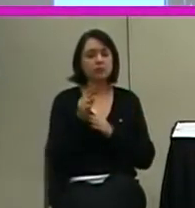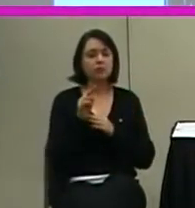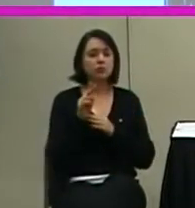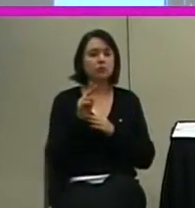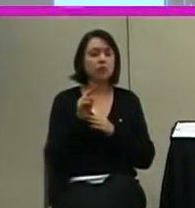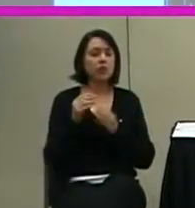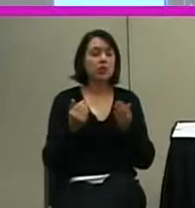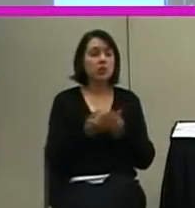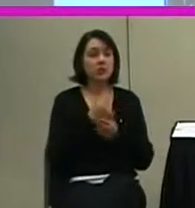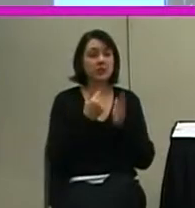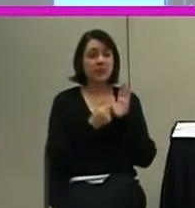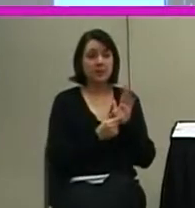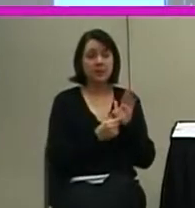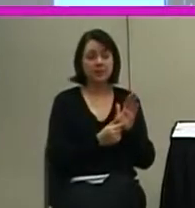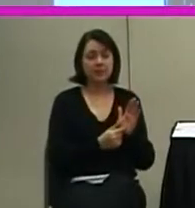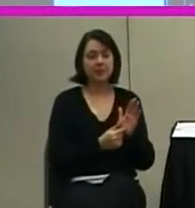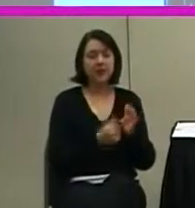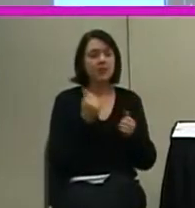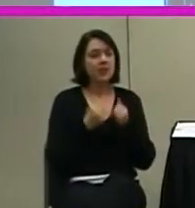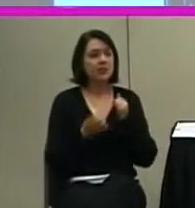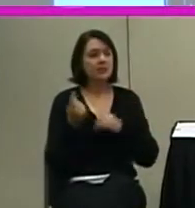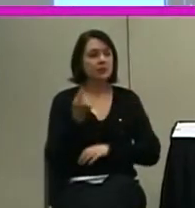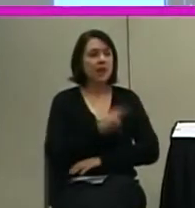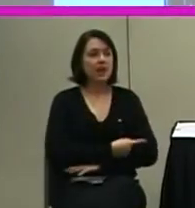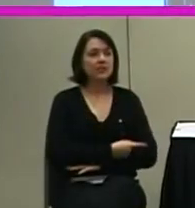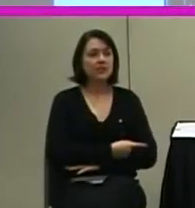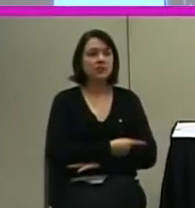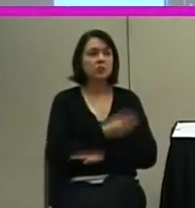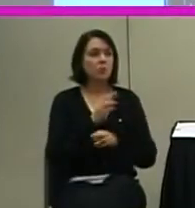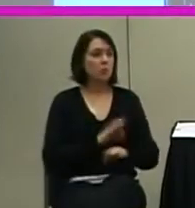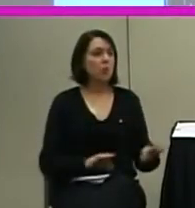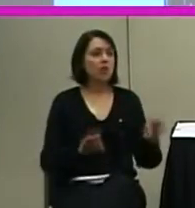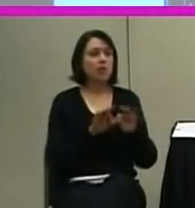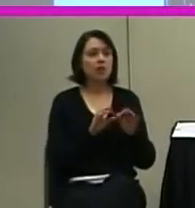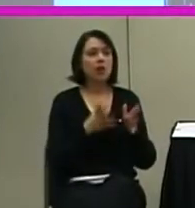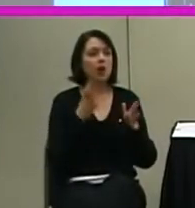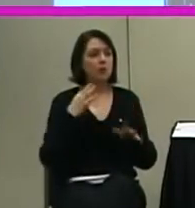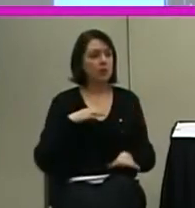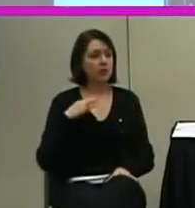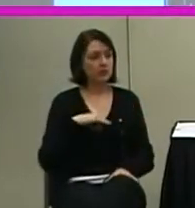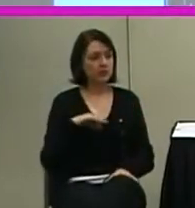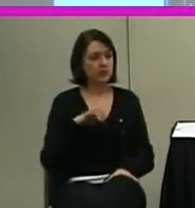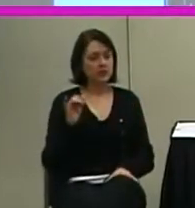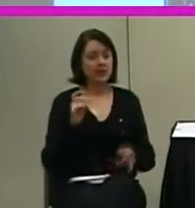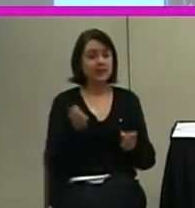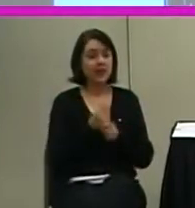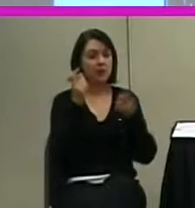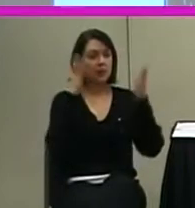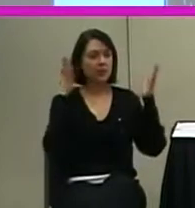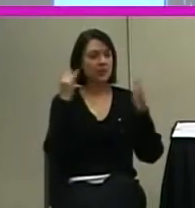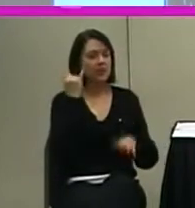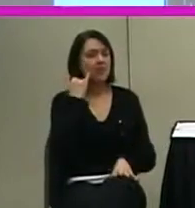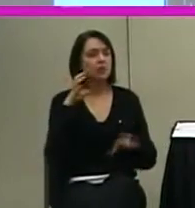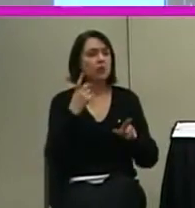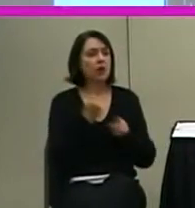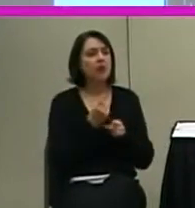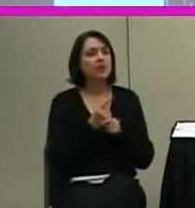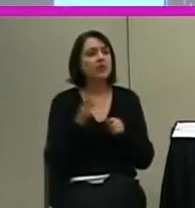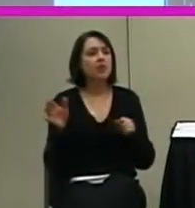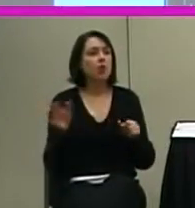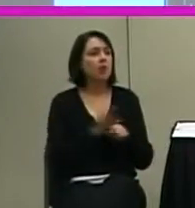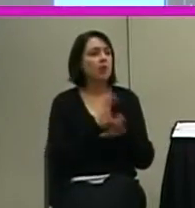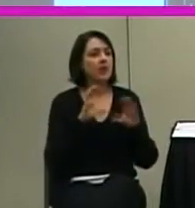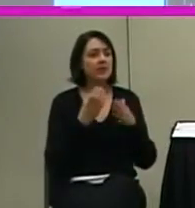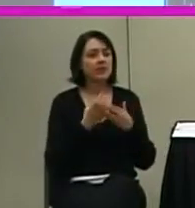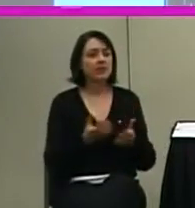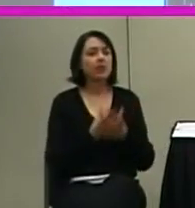And what I do on these last days is I make it worth a bunch of points. So it's like this celebration. If they get it right, the whole class got this ton